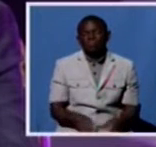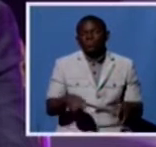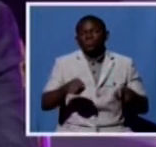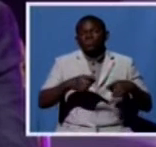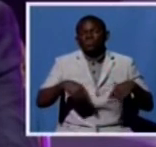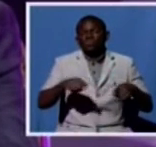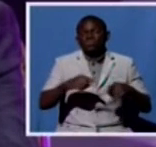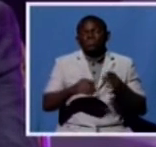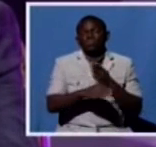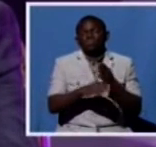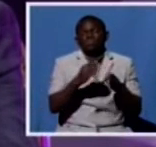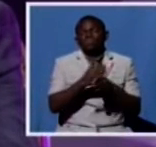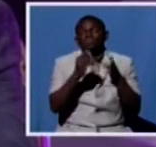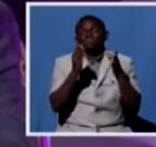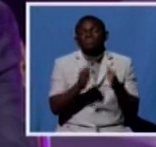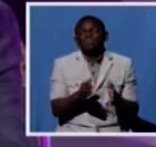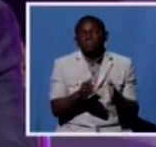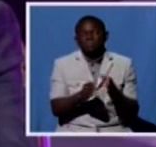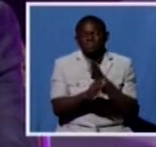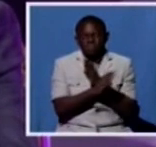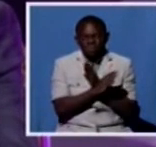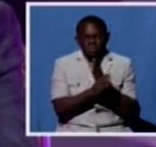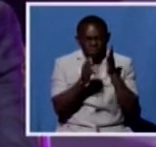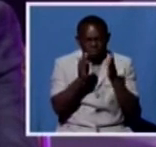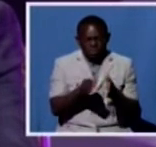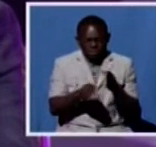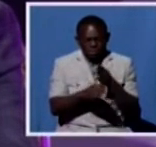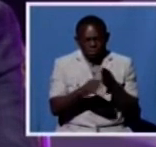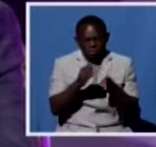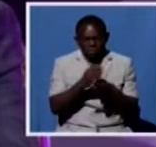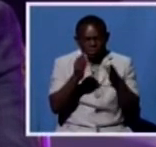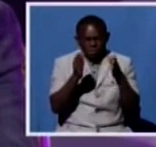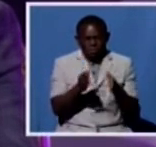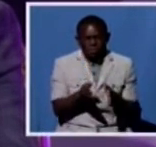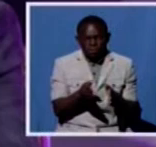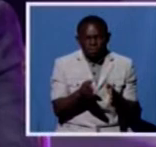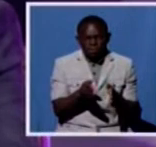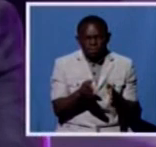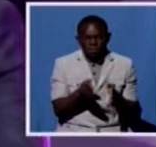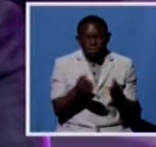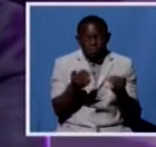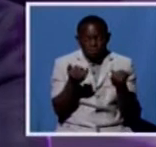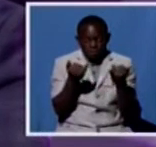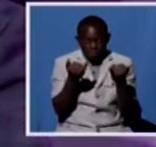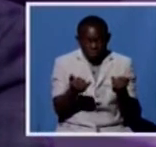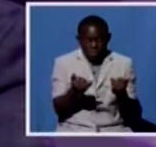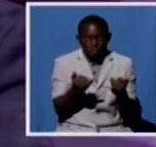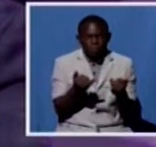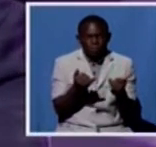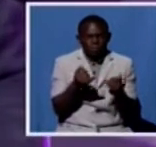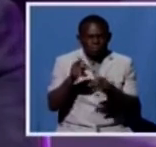contractors. Now, what we have right now is that about 75% of the projects in terms of